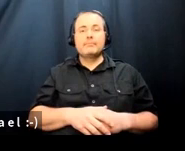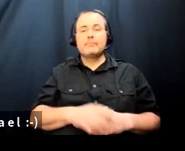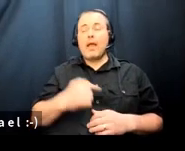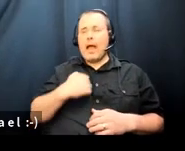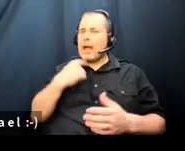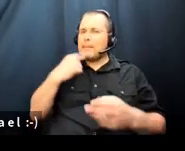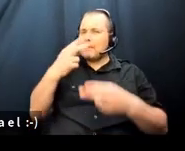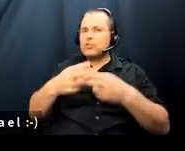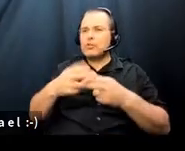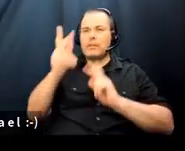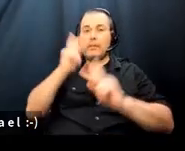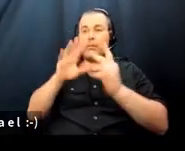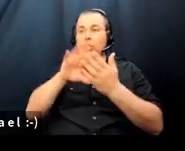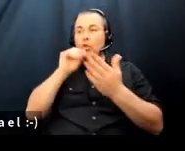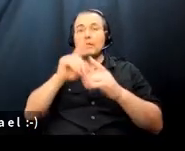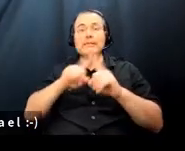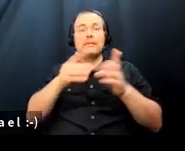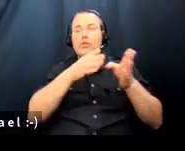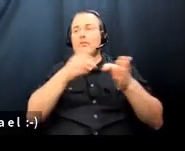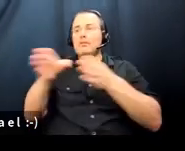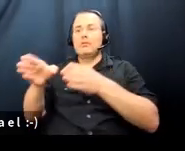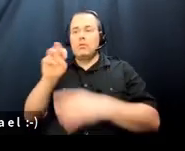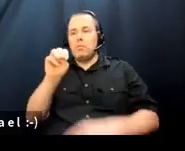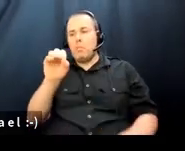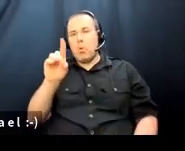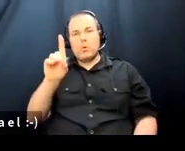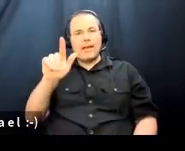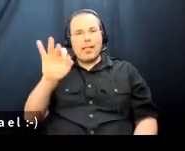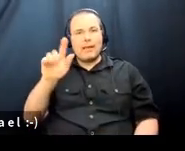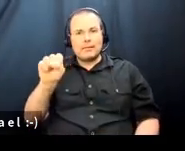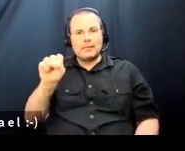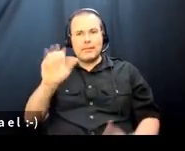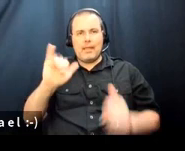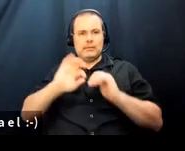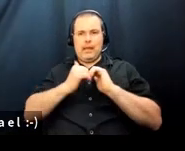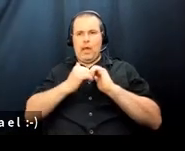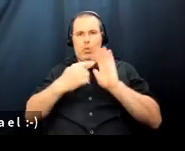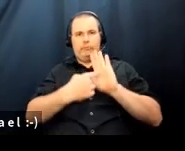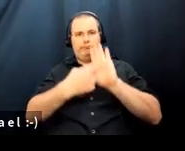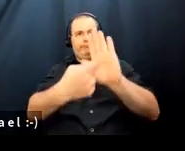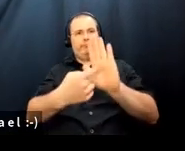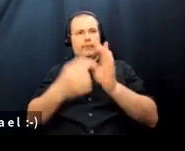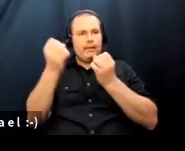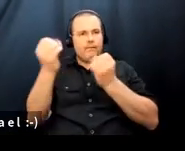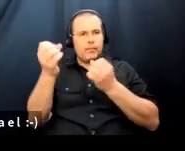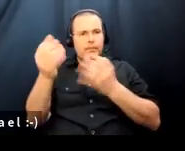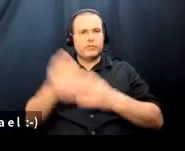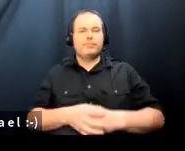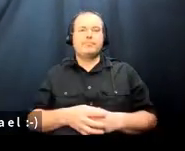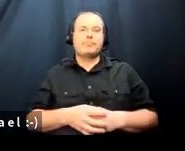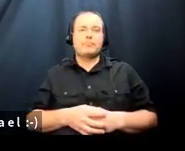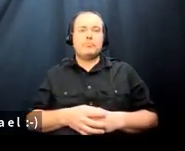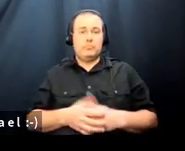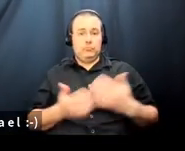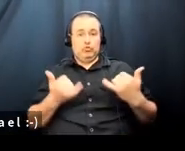across modalities. Modalities are how we present information. So right